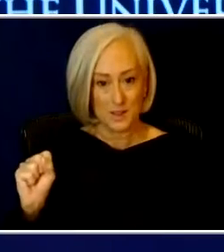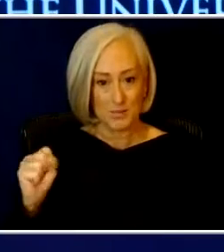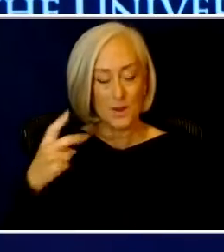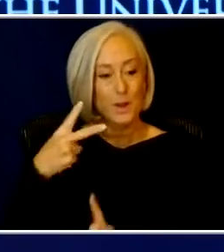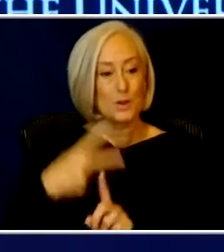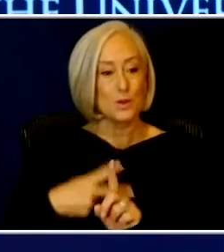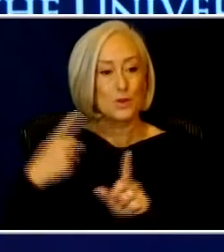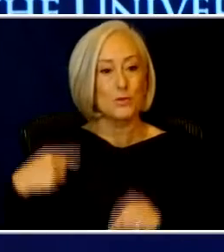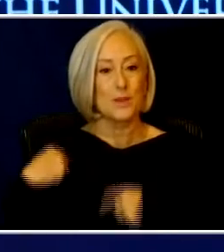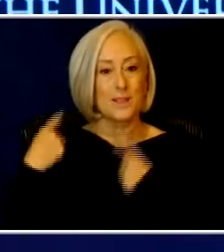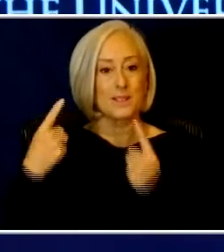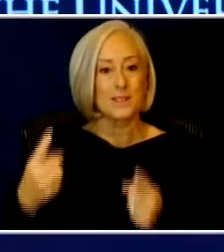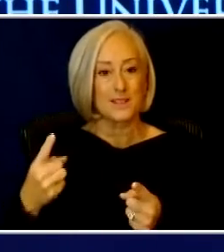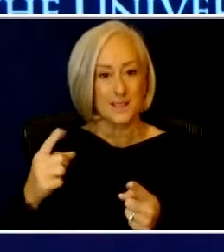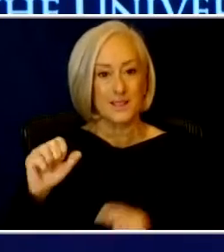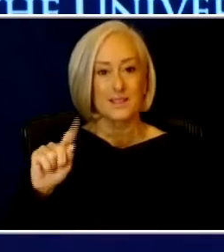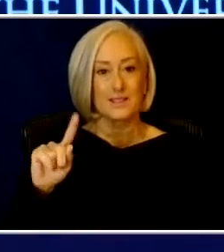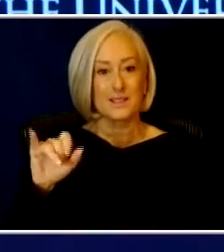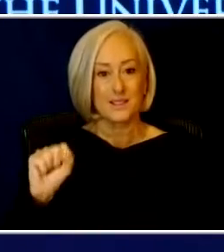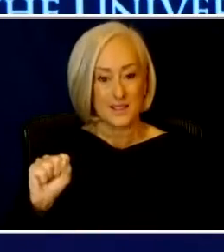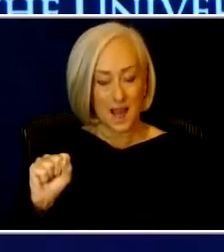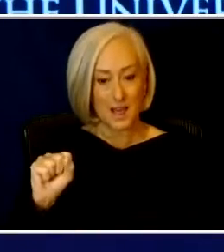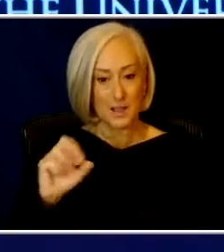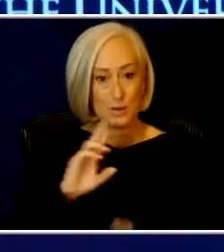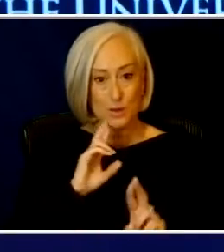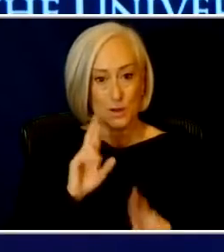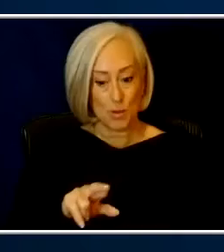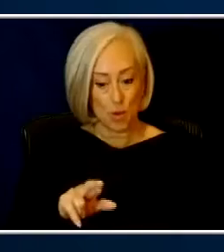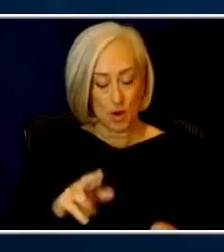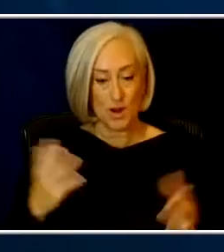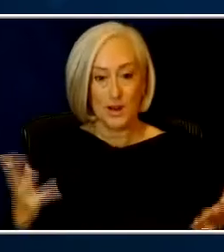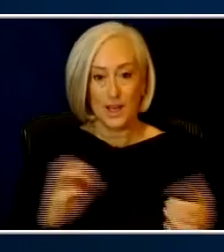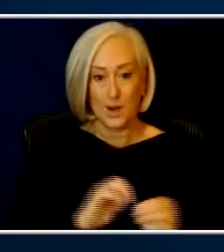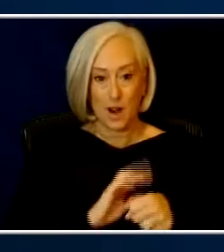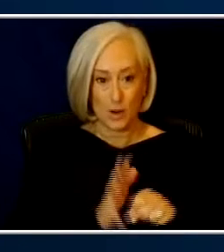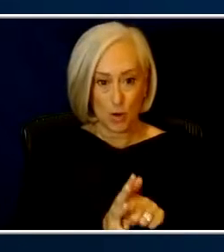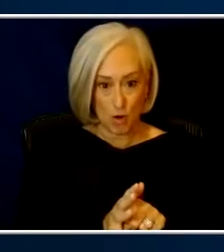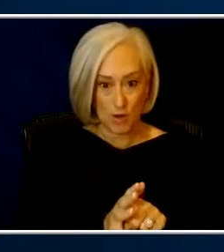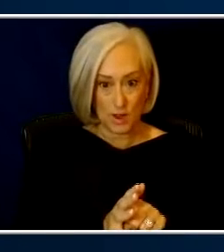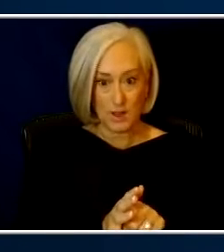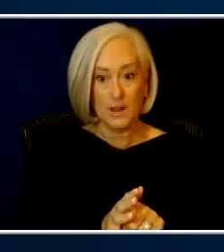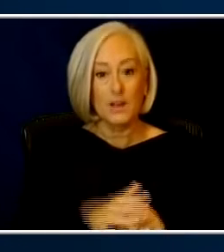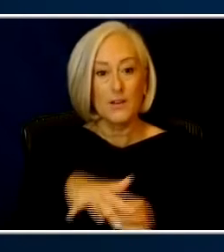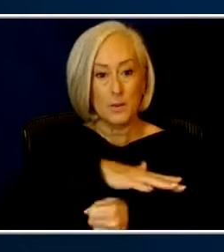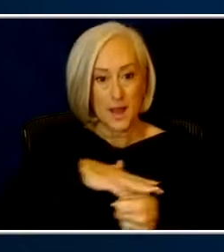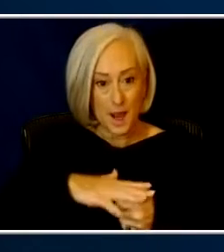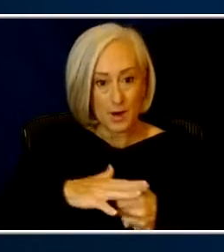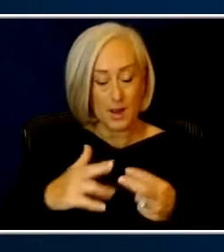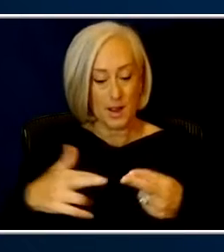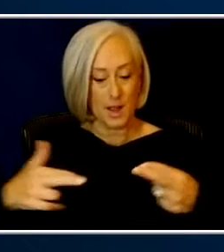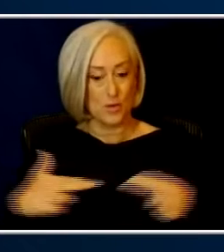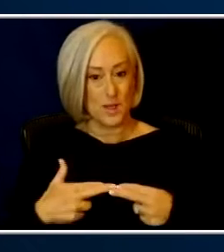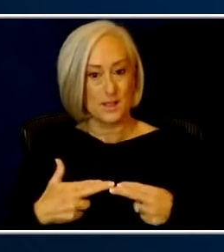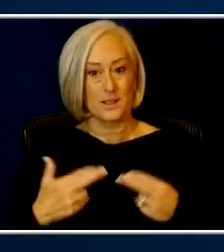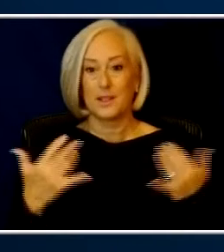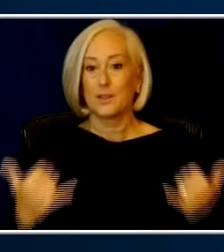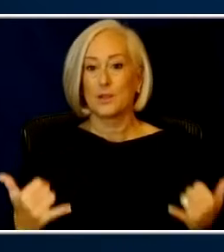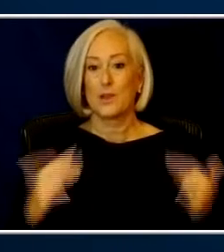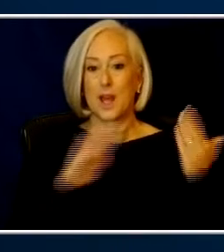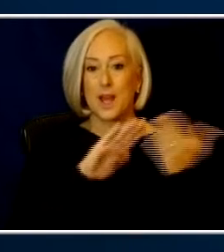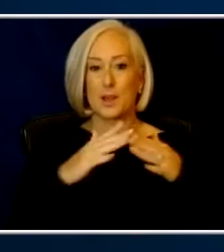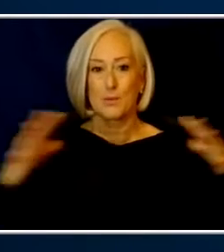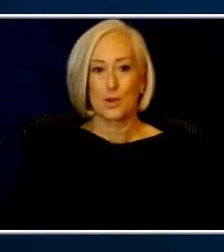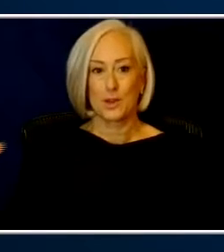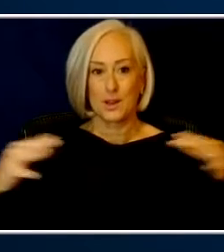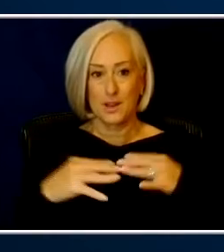status report on COVID in the metro and the region. Today, we bring you another news and community conference with 13 chief medical officers